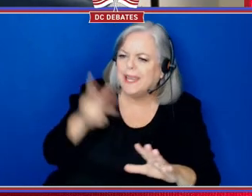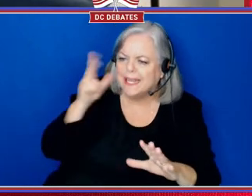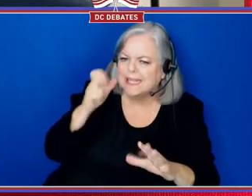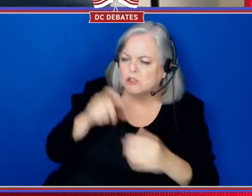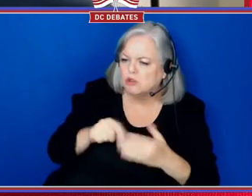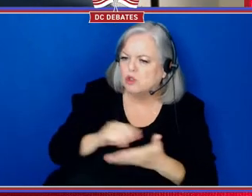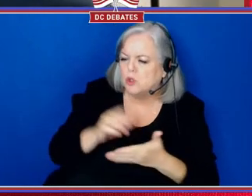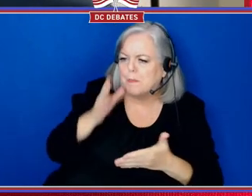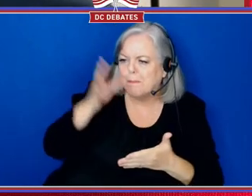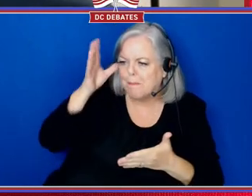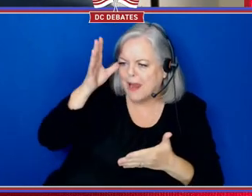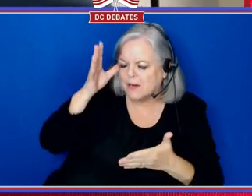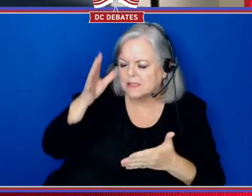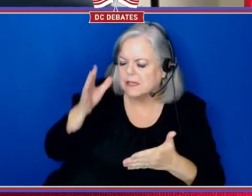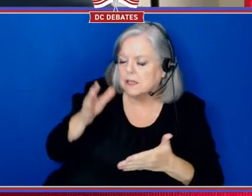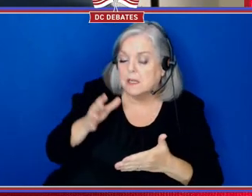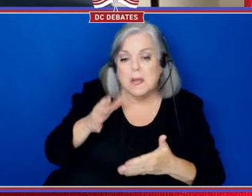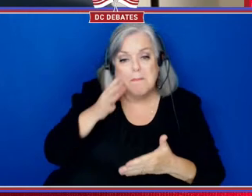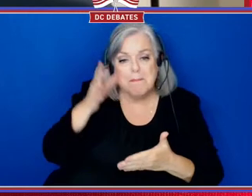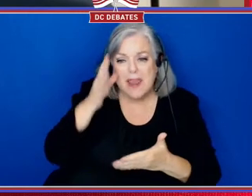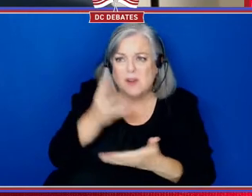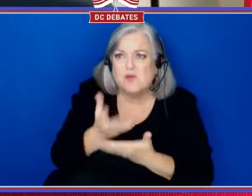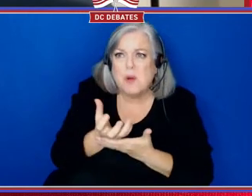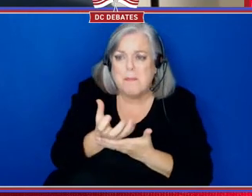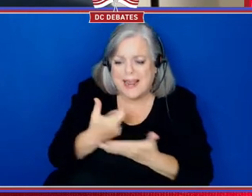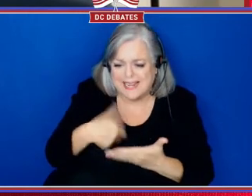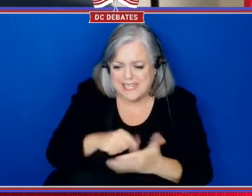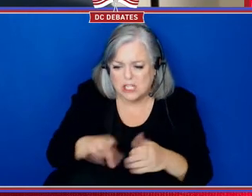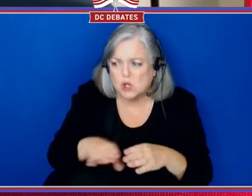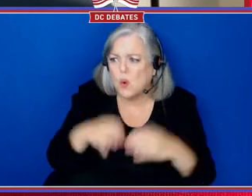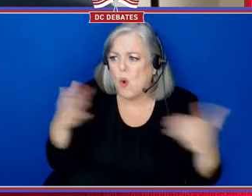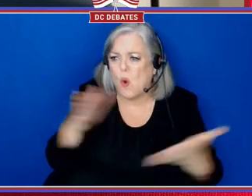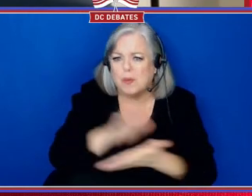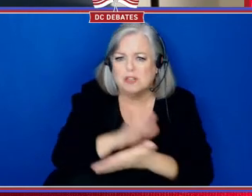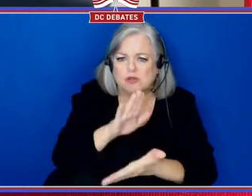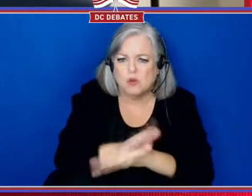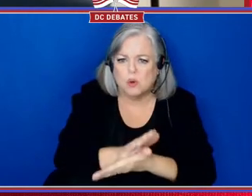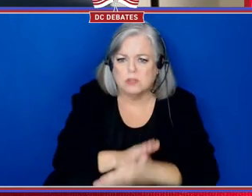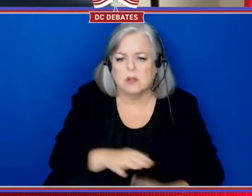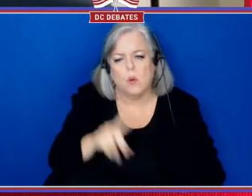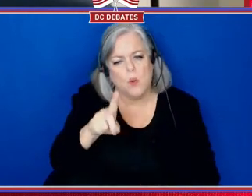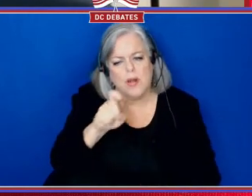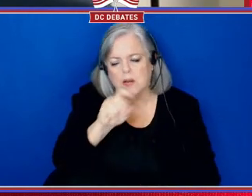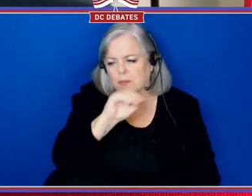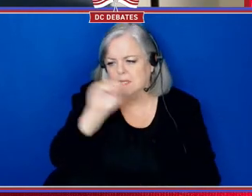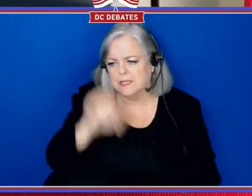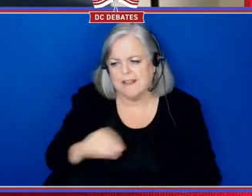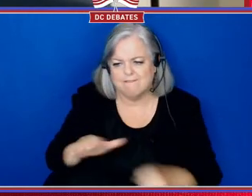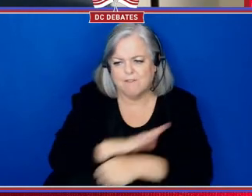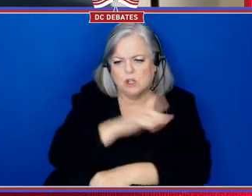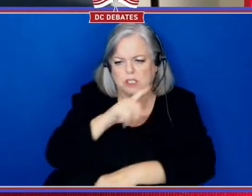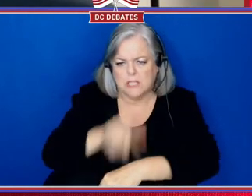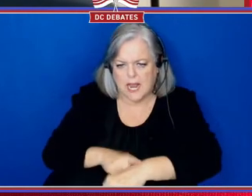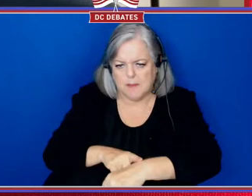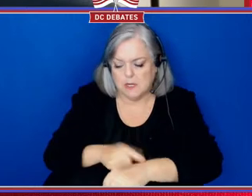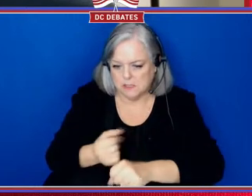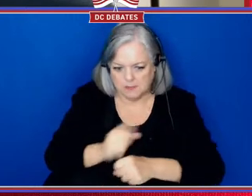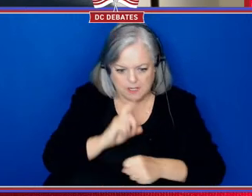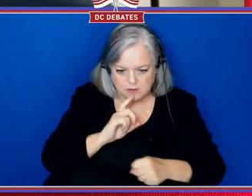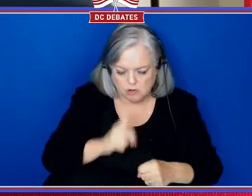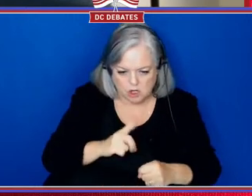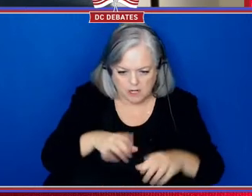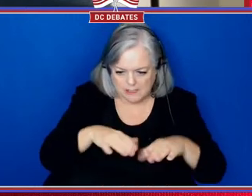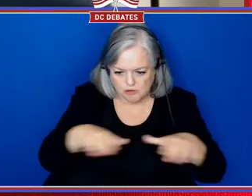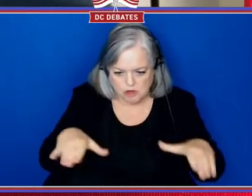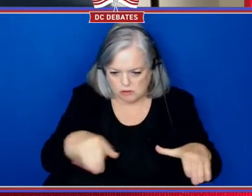us to open our schools 100% full time and make sure that children who needed